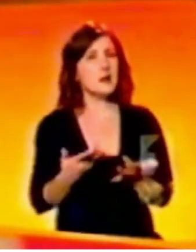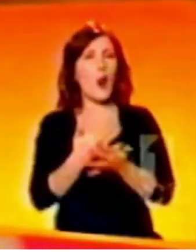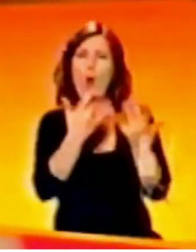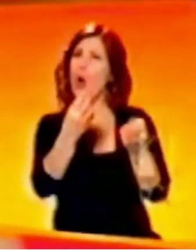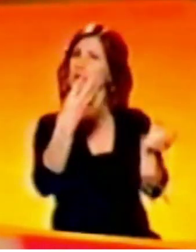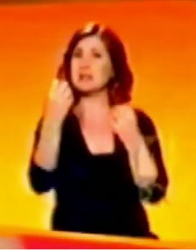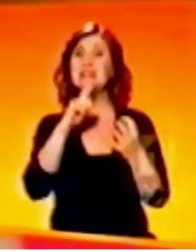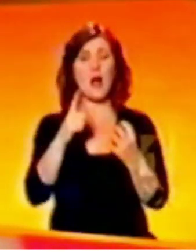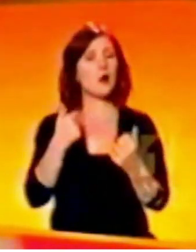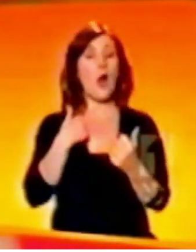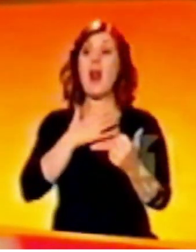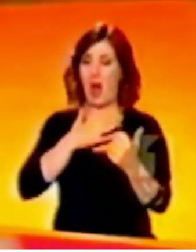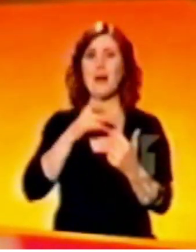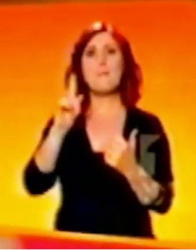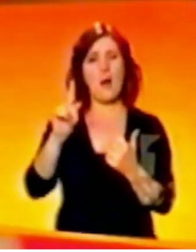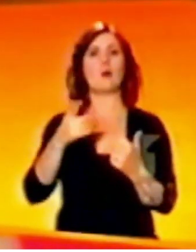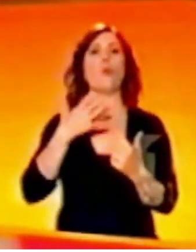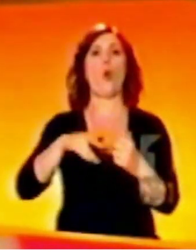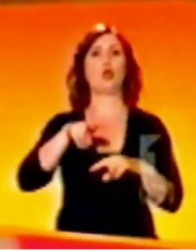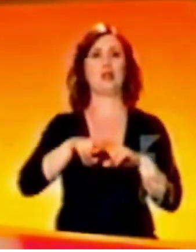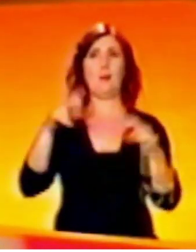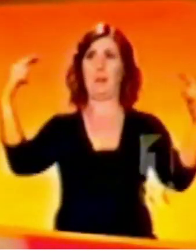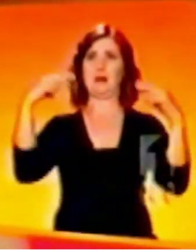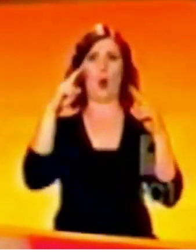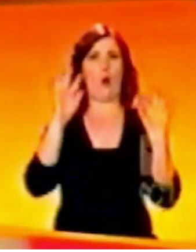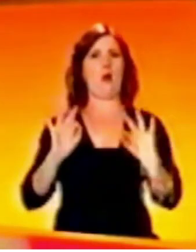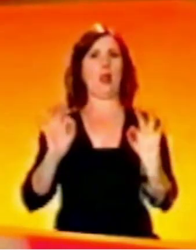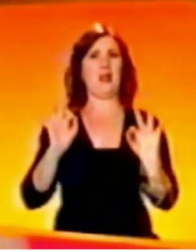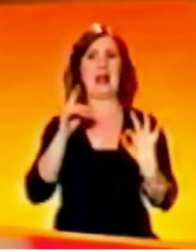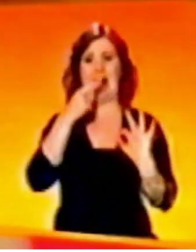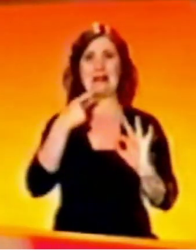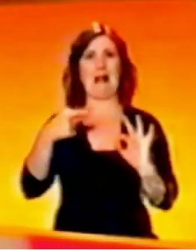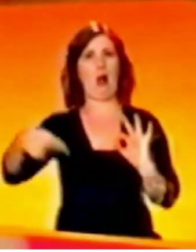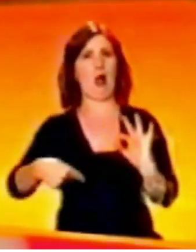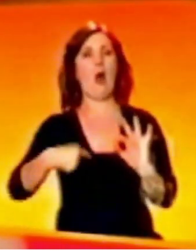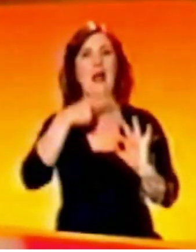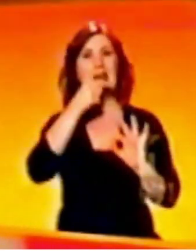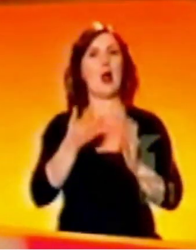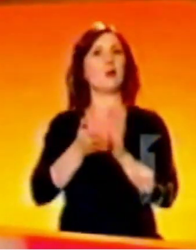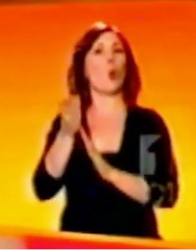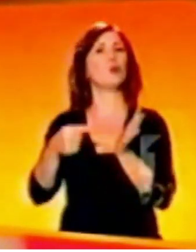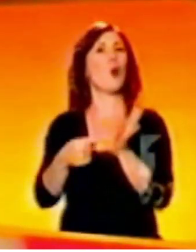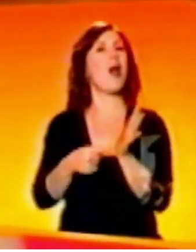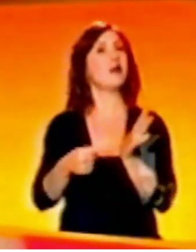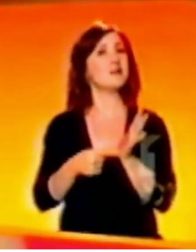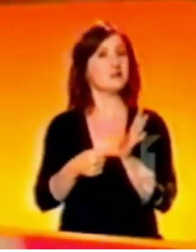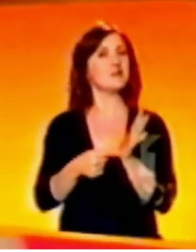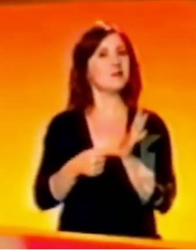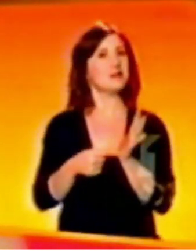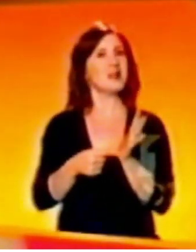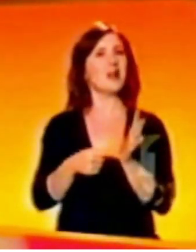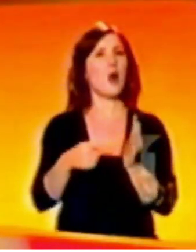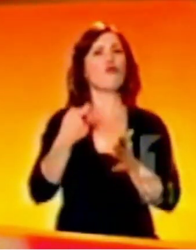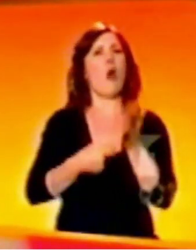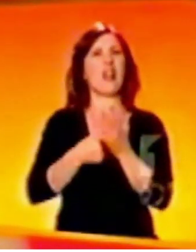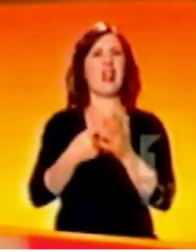to me is, I would have preferred to have a chair then it doesn't show what it is and I can use it if I need to, than going around